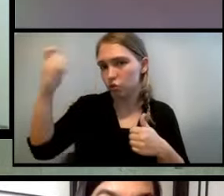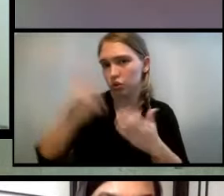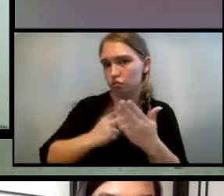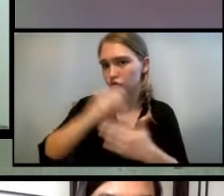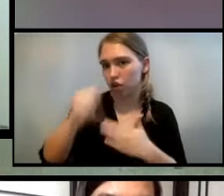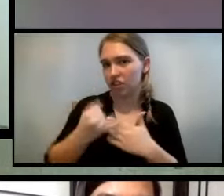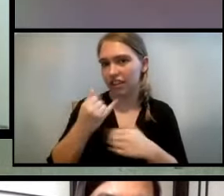their heart.